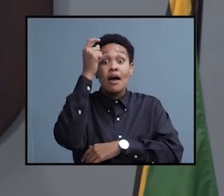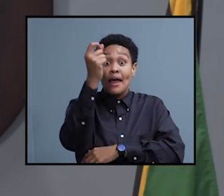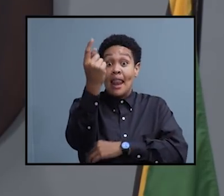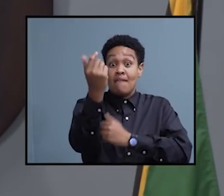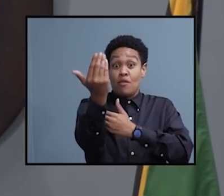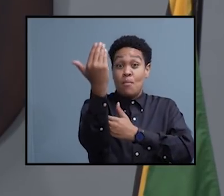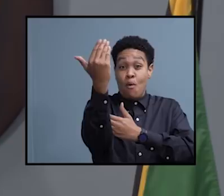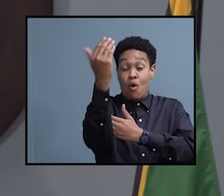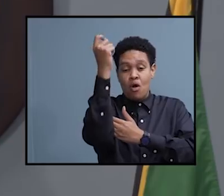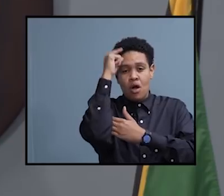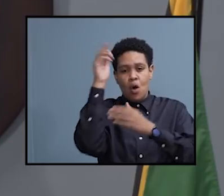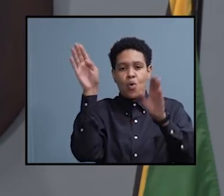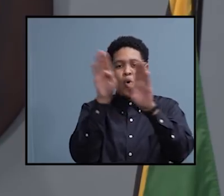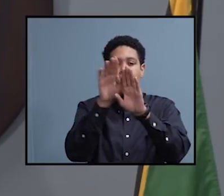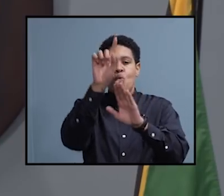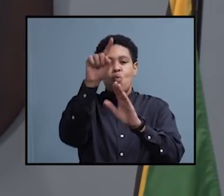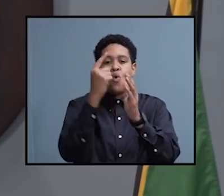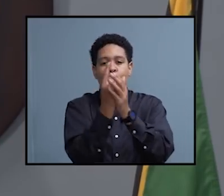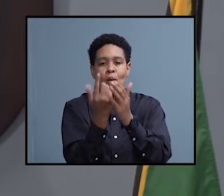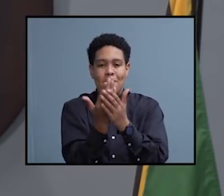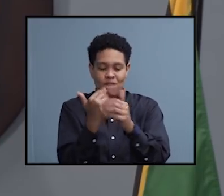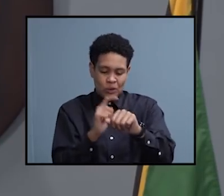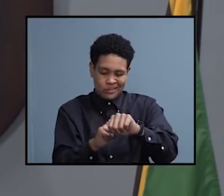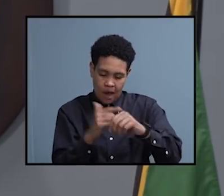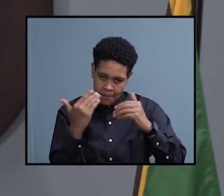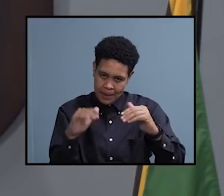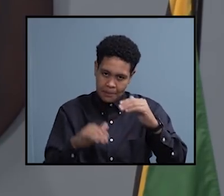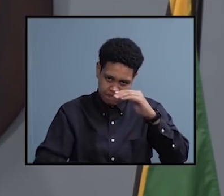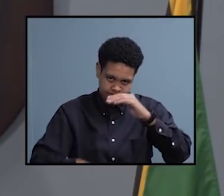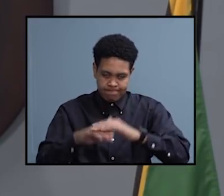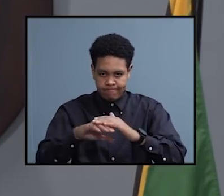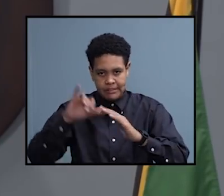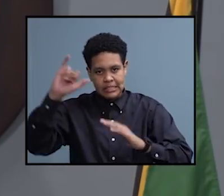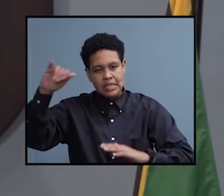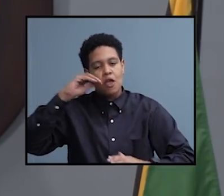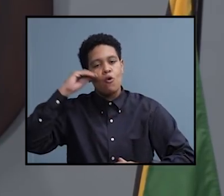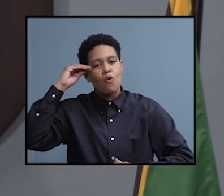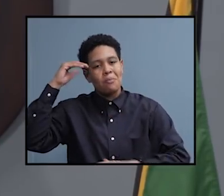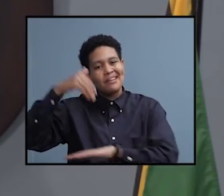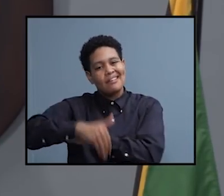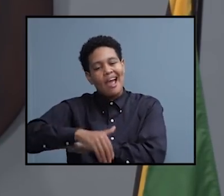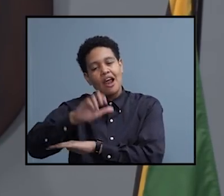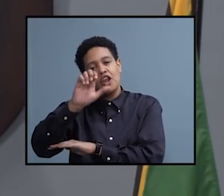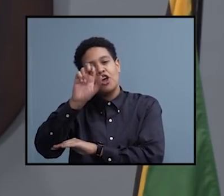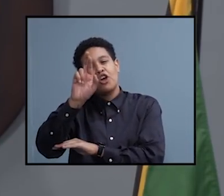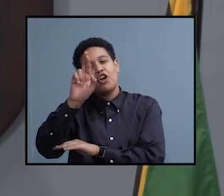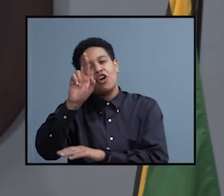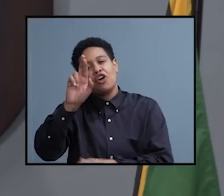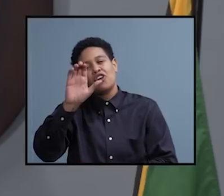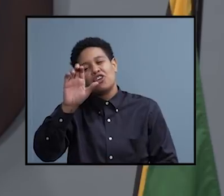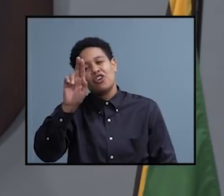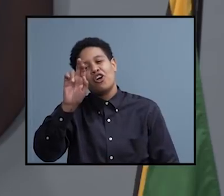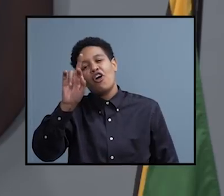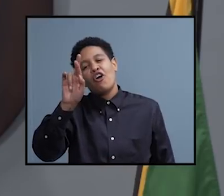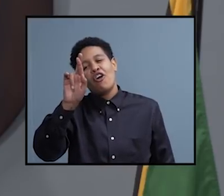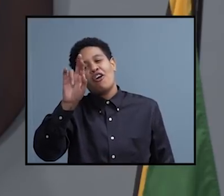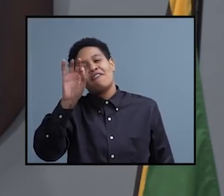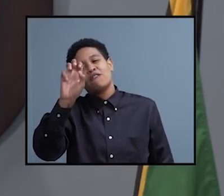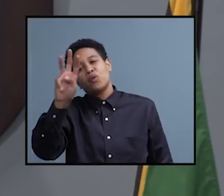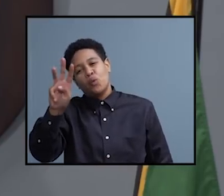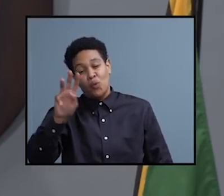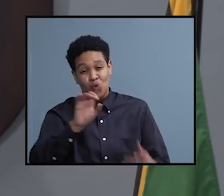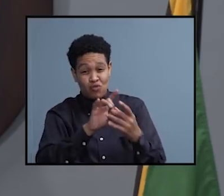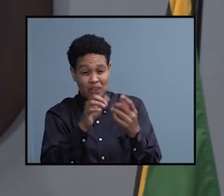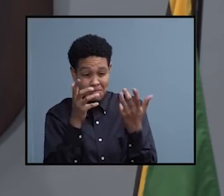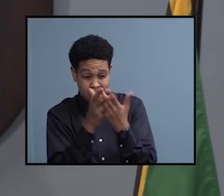will close 1 hour prior to the start of the nightly curfew, subject to certain conditions, and